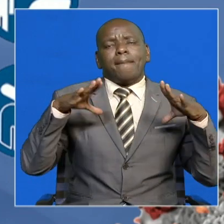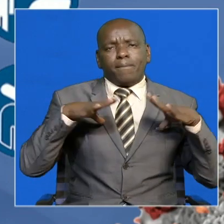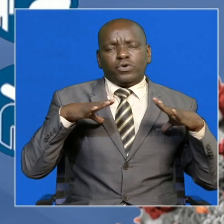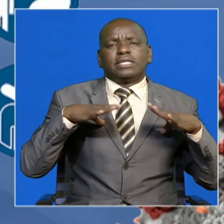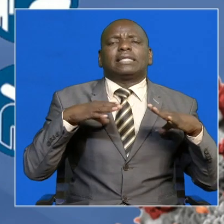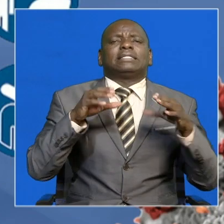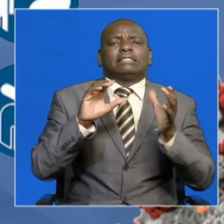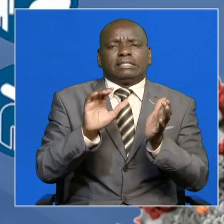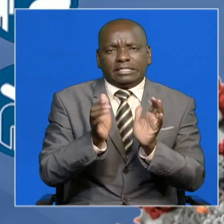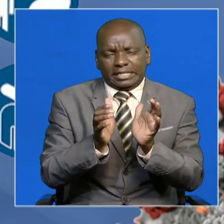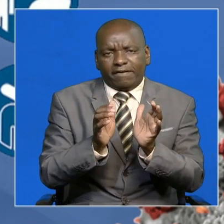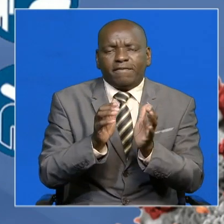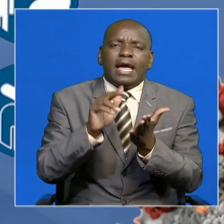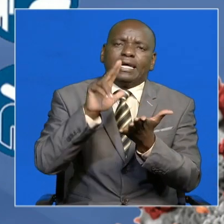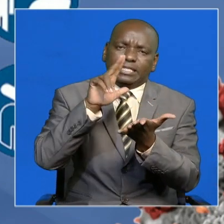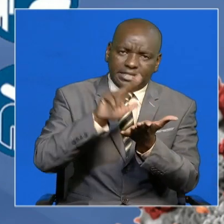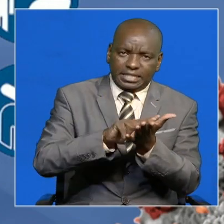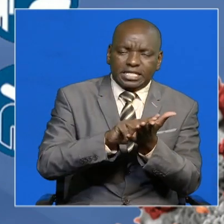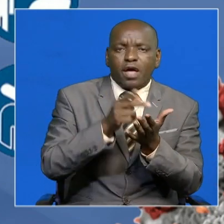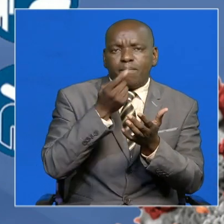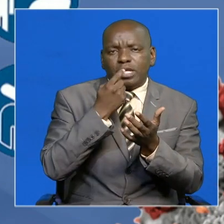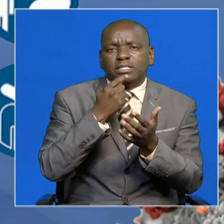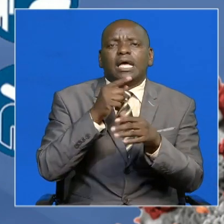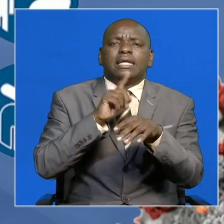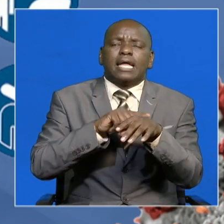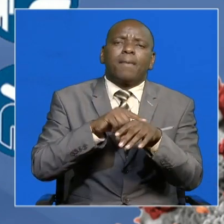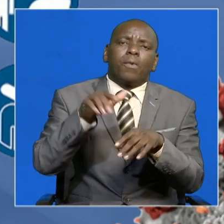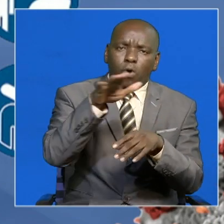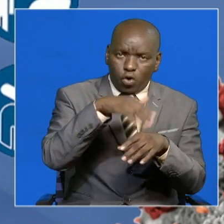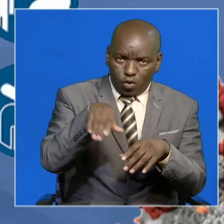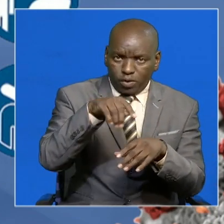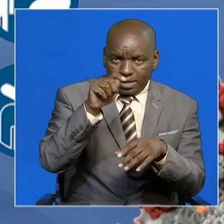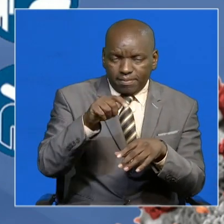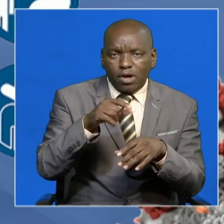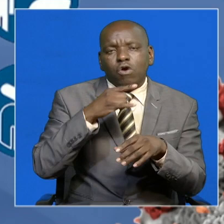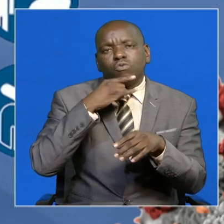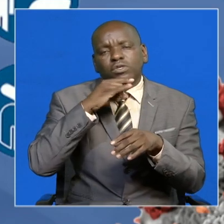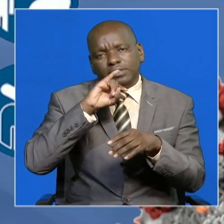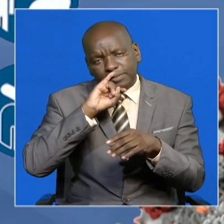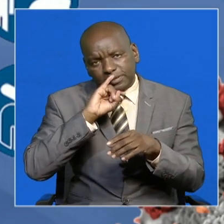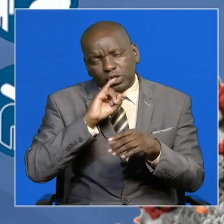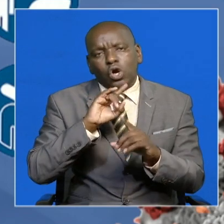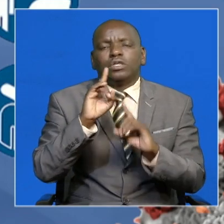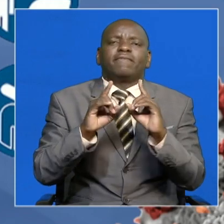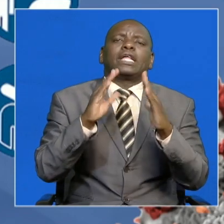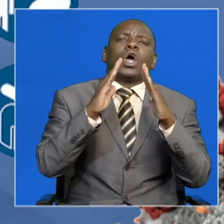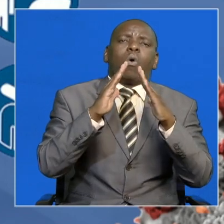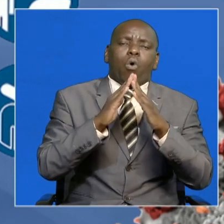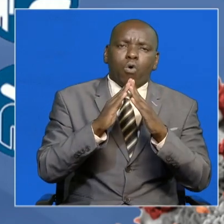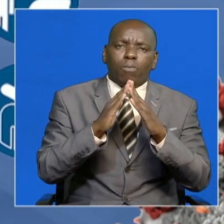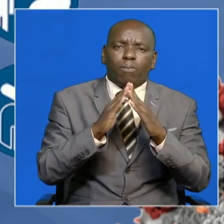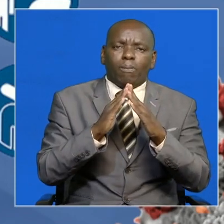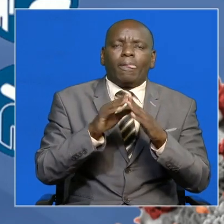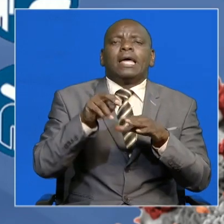using safe and registered medicines at all times, whether this is being used in hospital or at home.